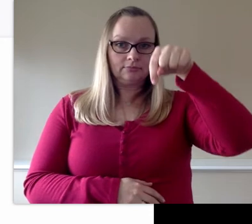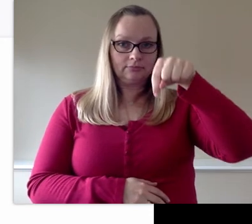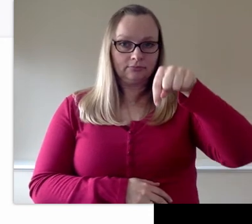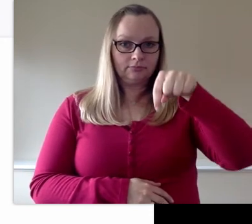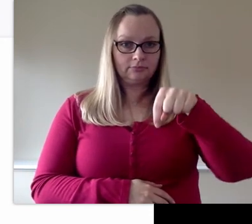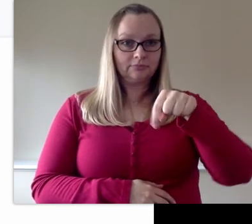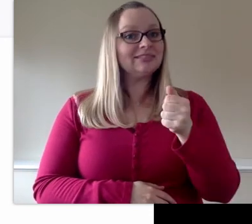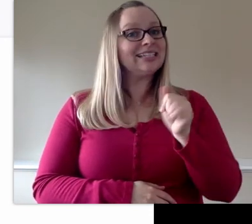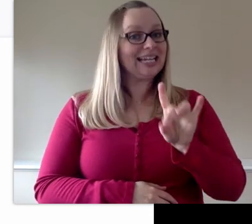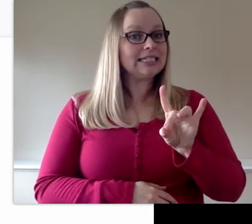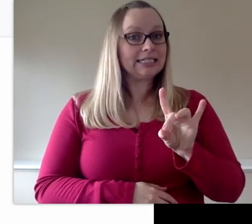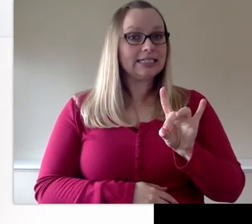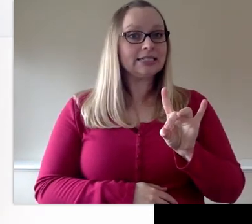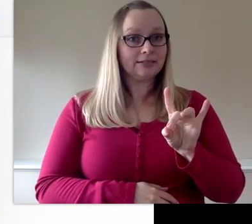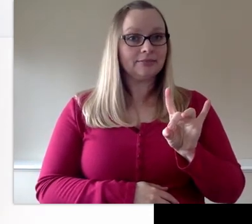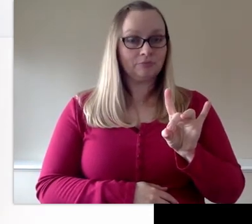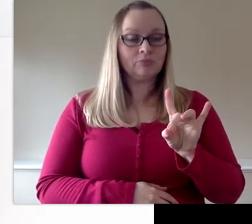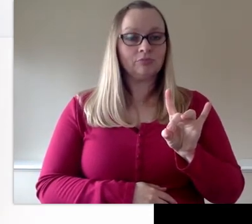find the number 18.